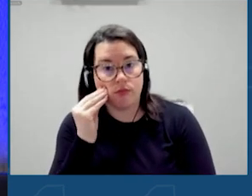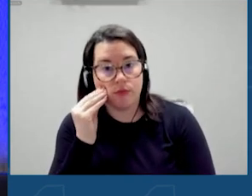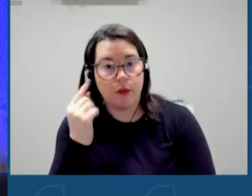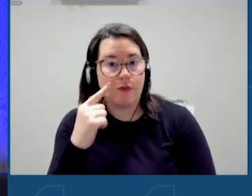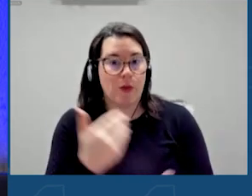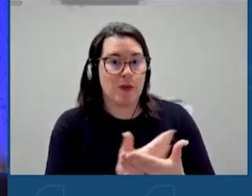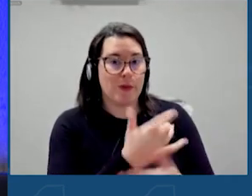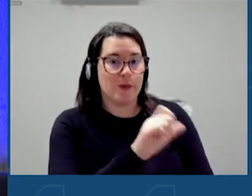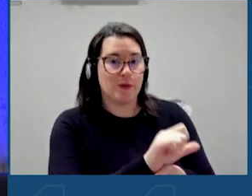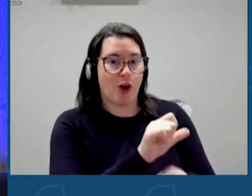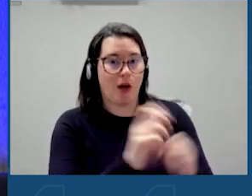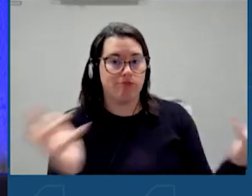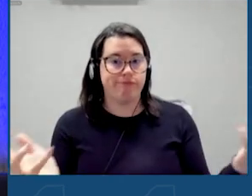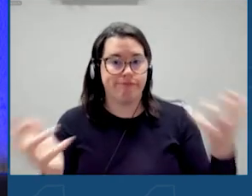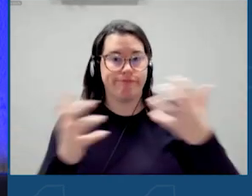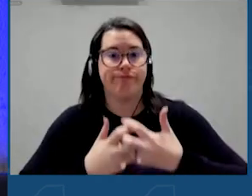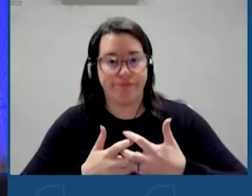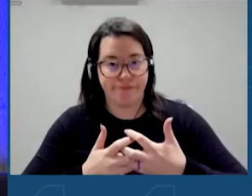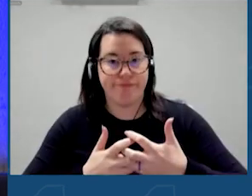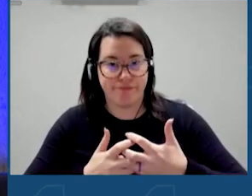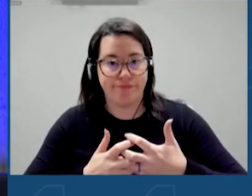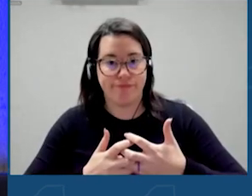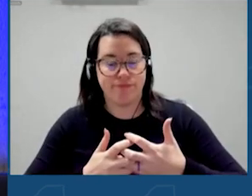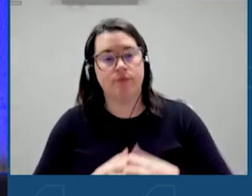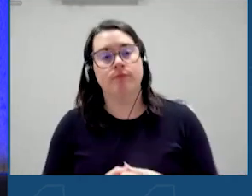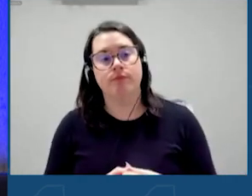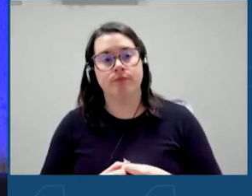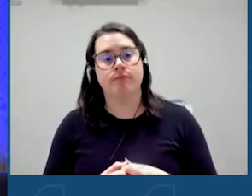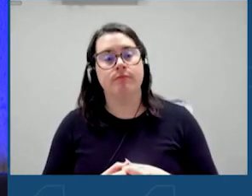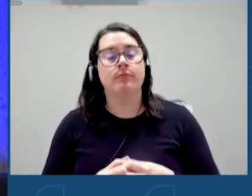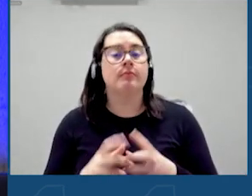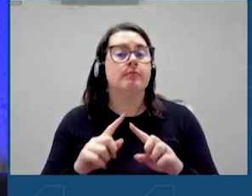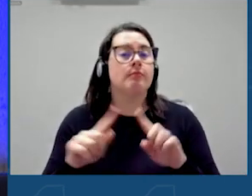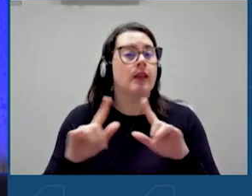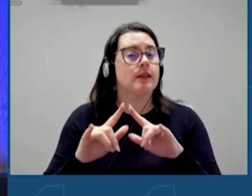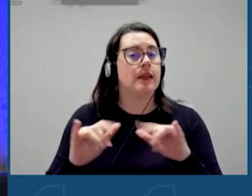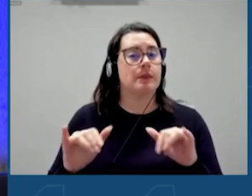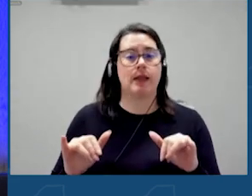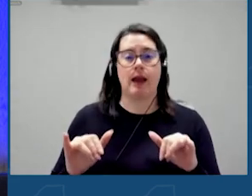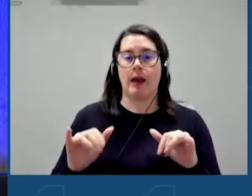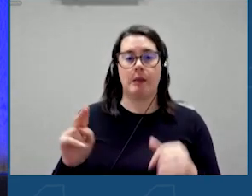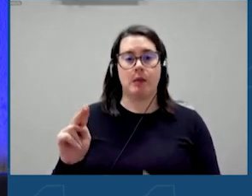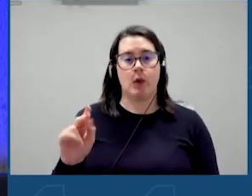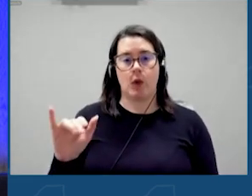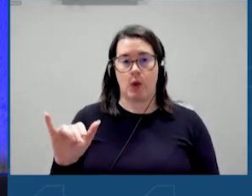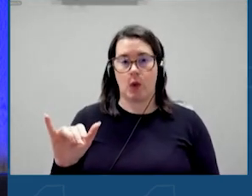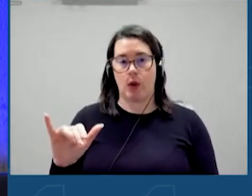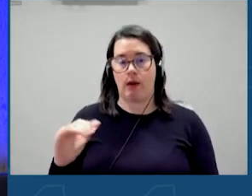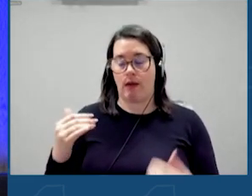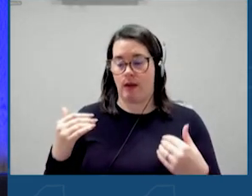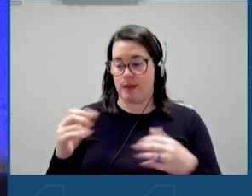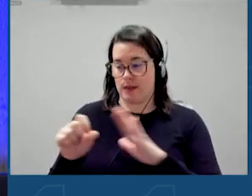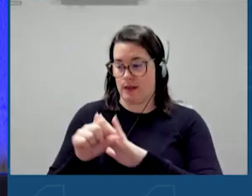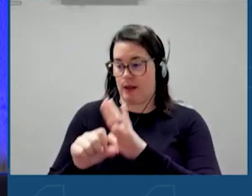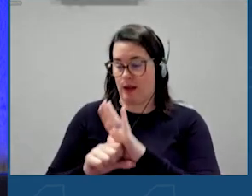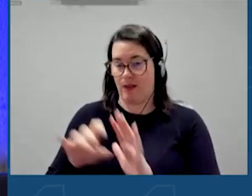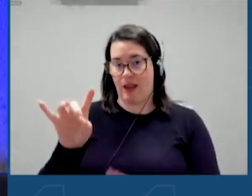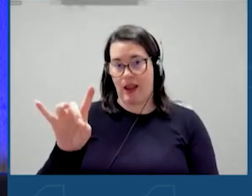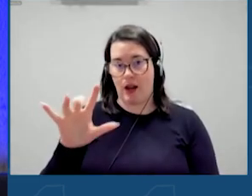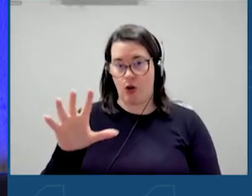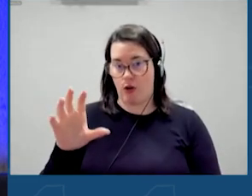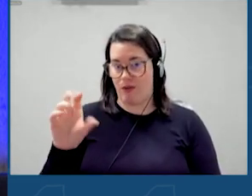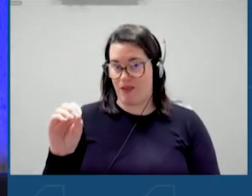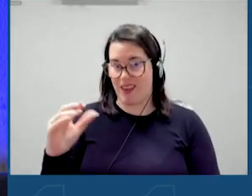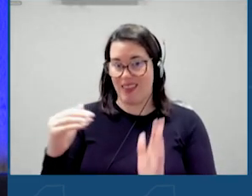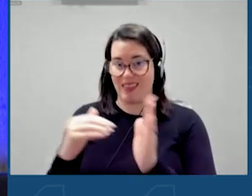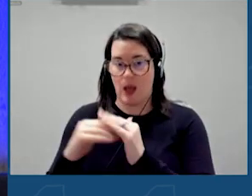in their states. At the same time, New York State built 850,000 fewer units